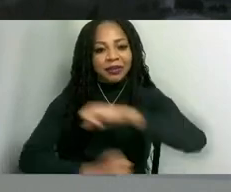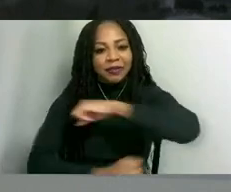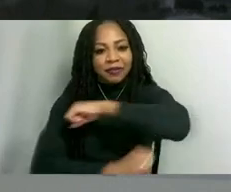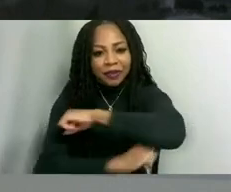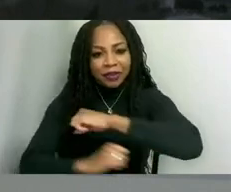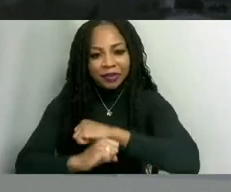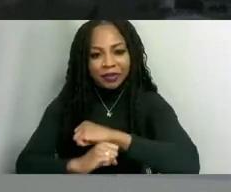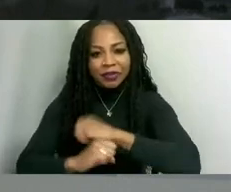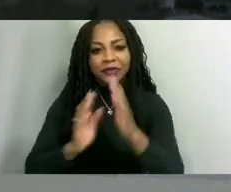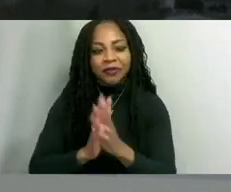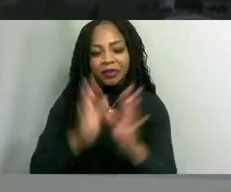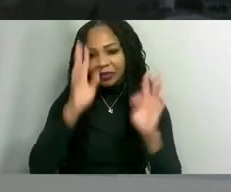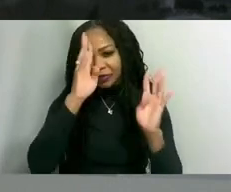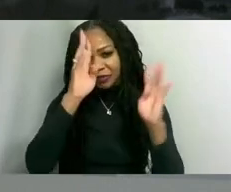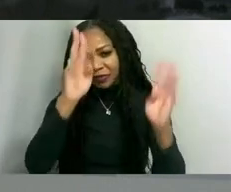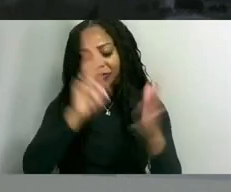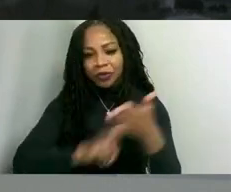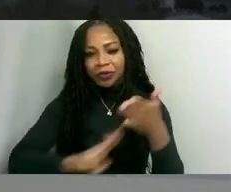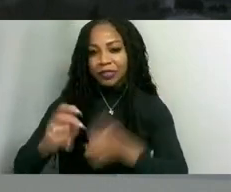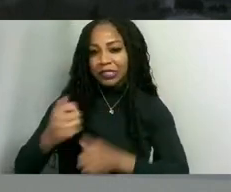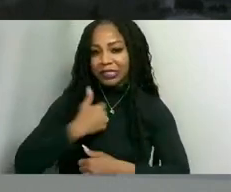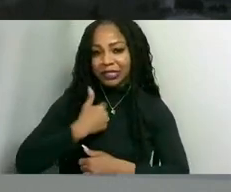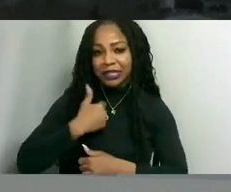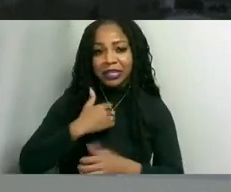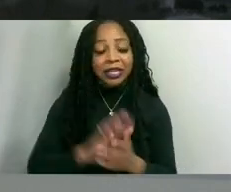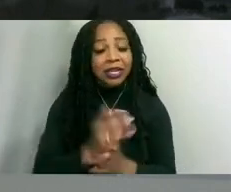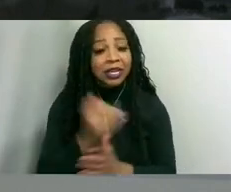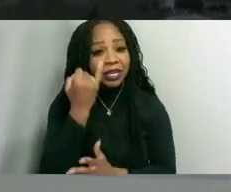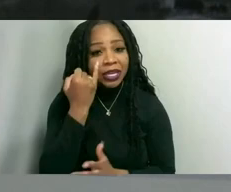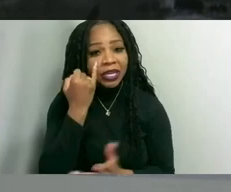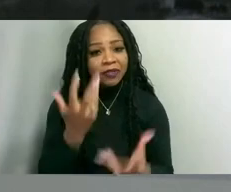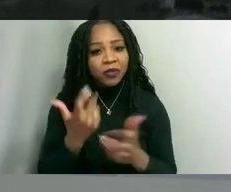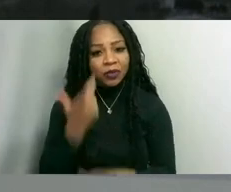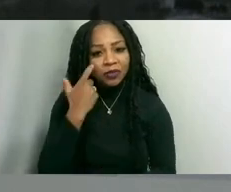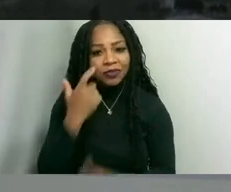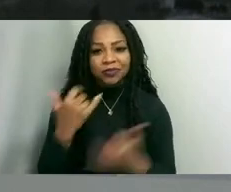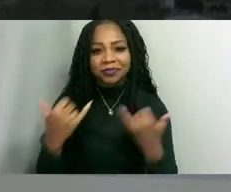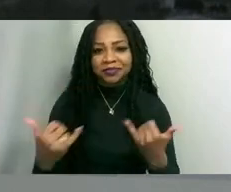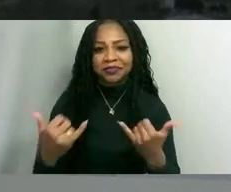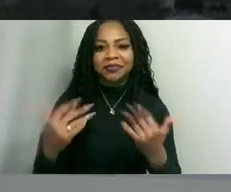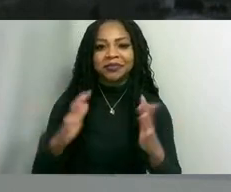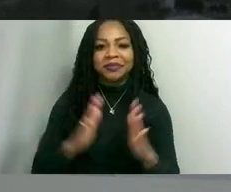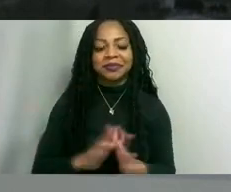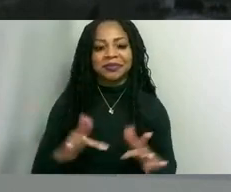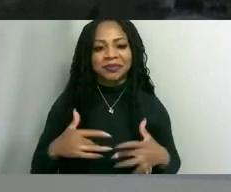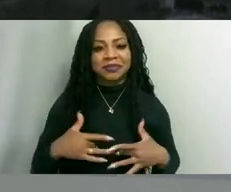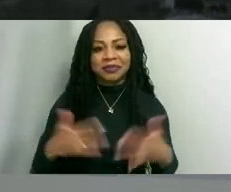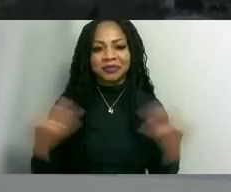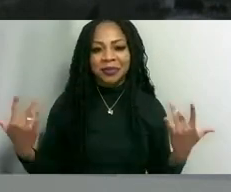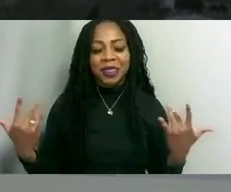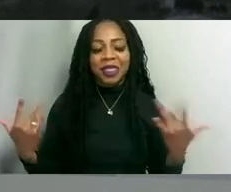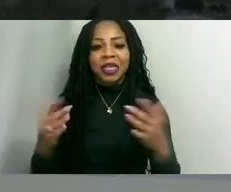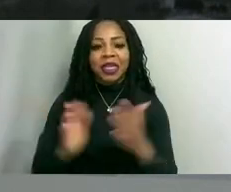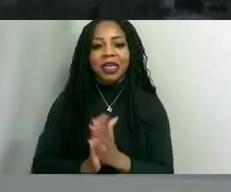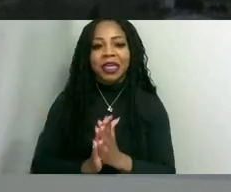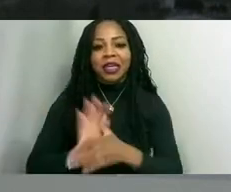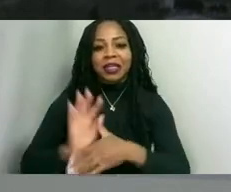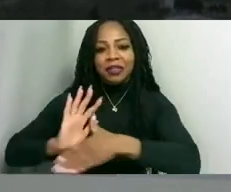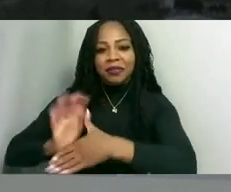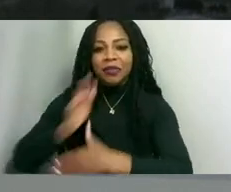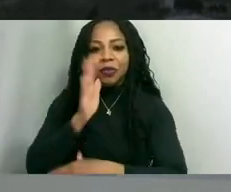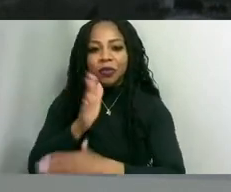Universities Canada. If you would like to revisit today's presentation, the video will be available on the